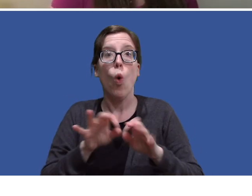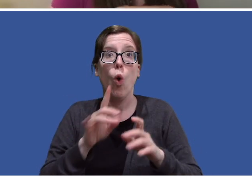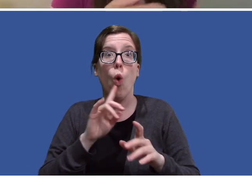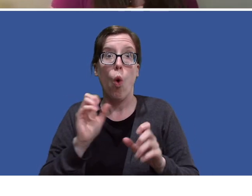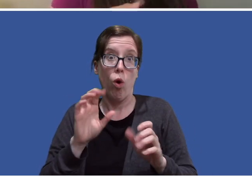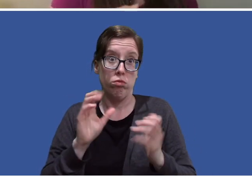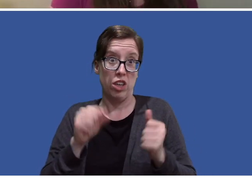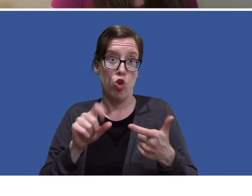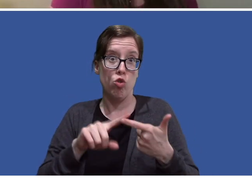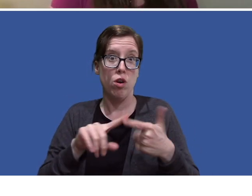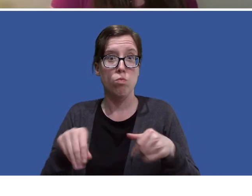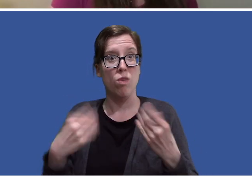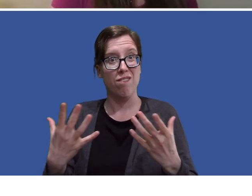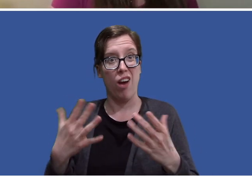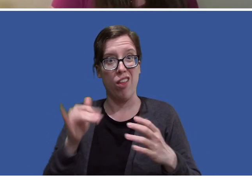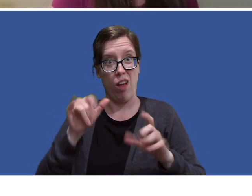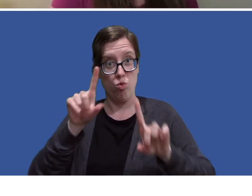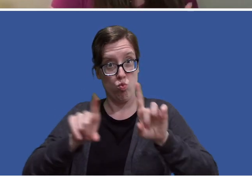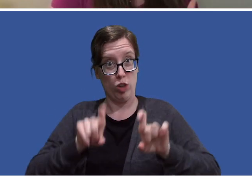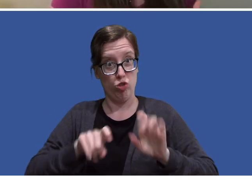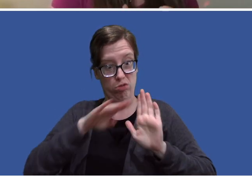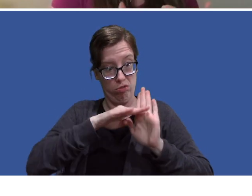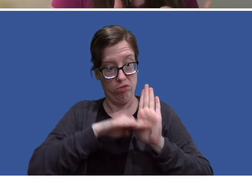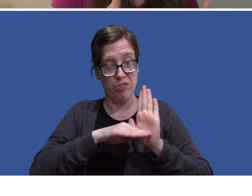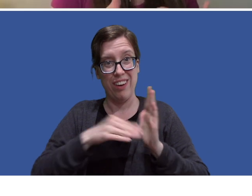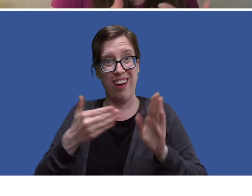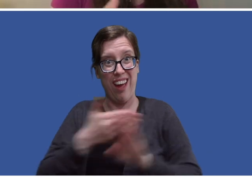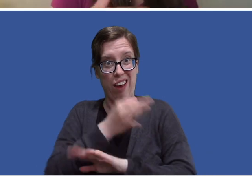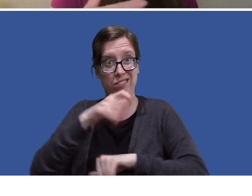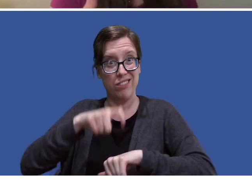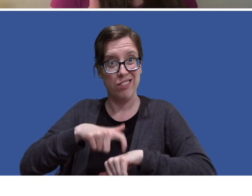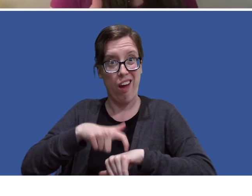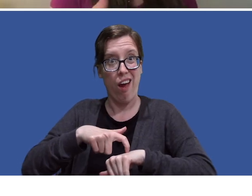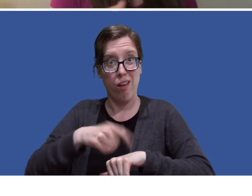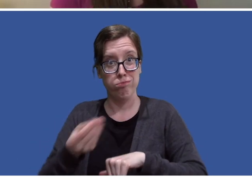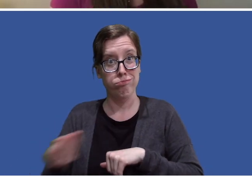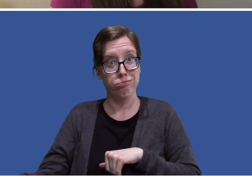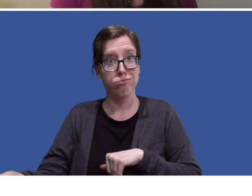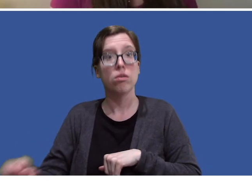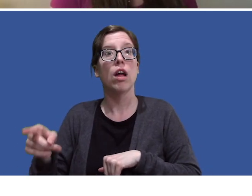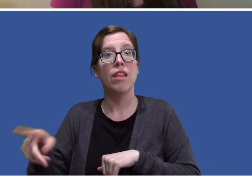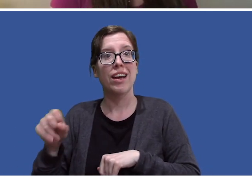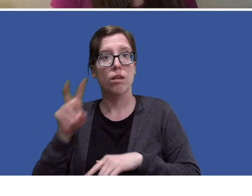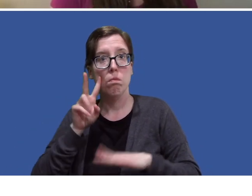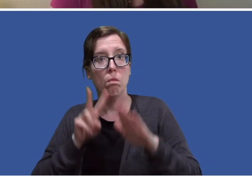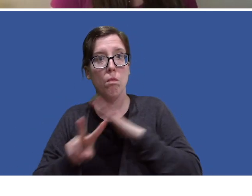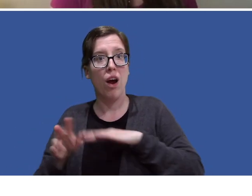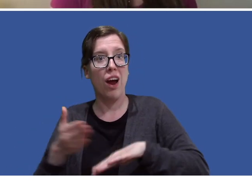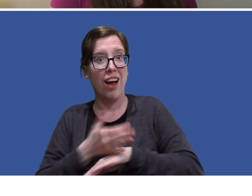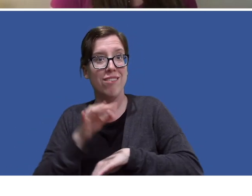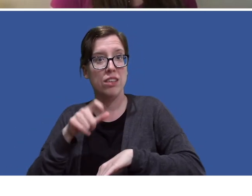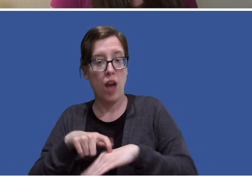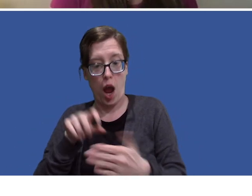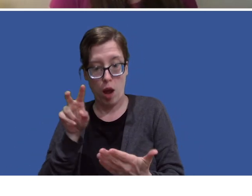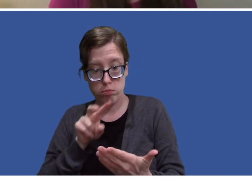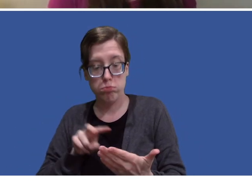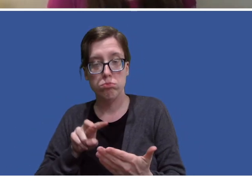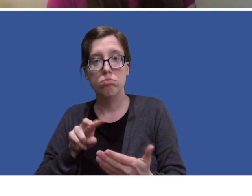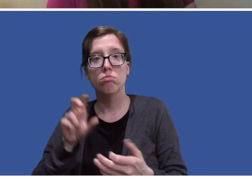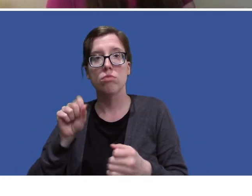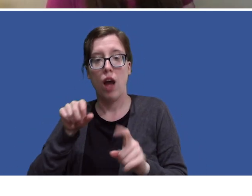kind of predict what you're going to be talking about and start processing that question and be ready to maybe process an